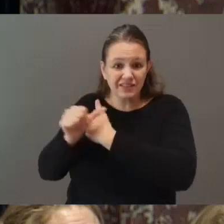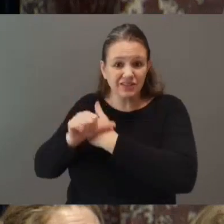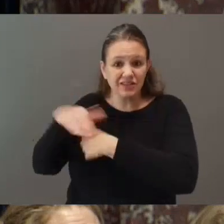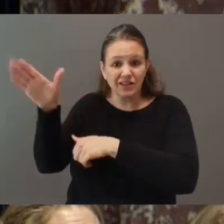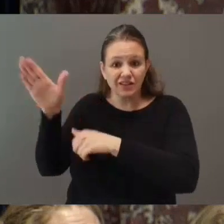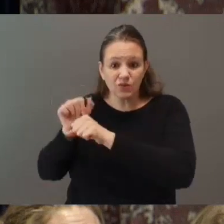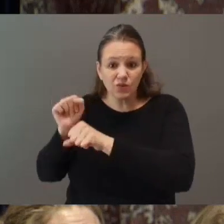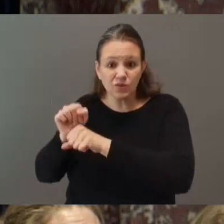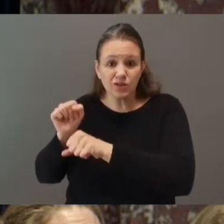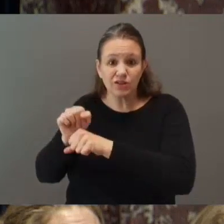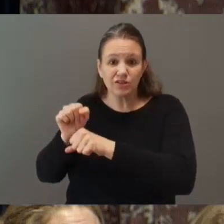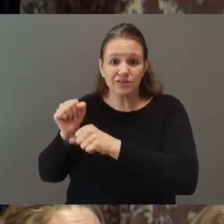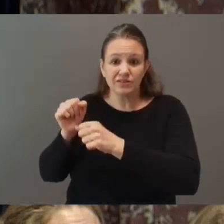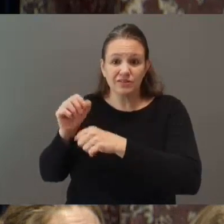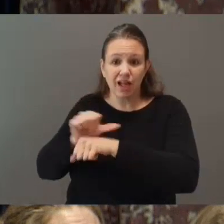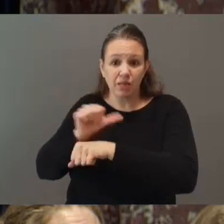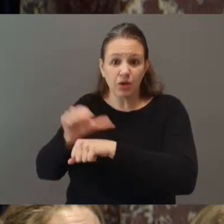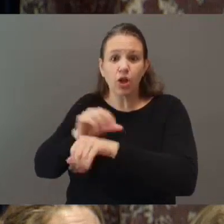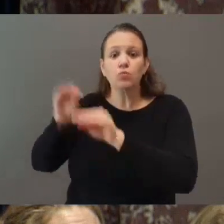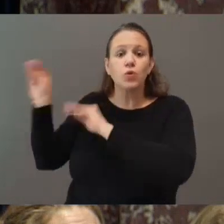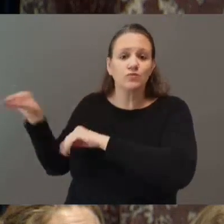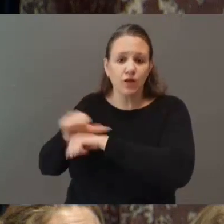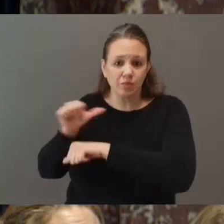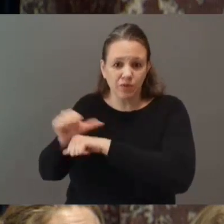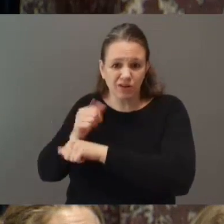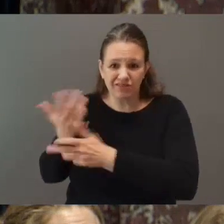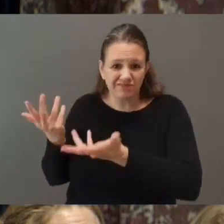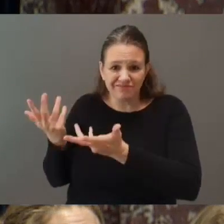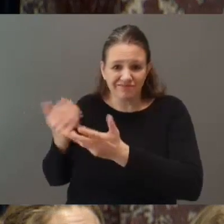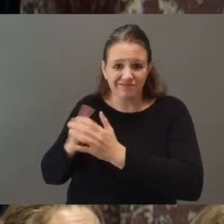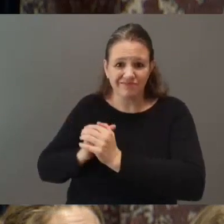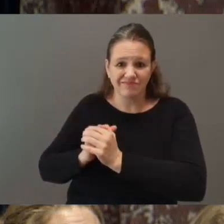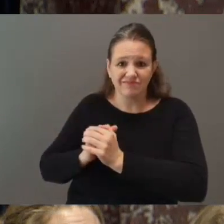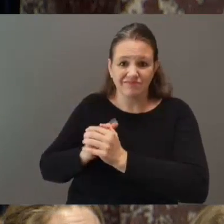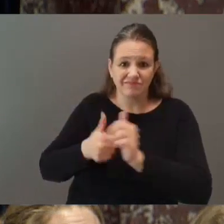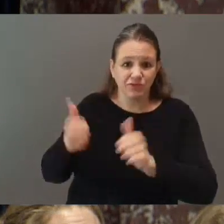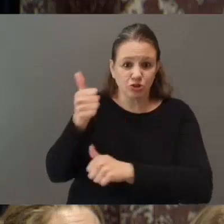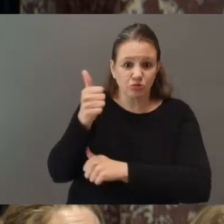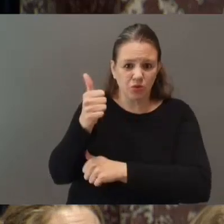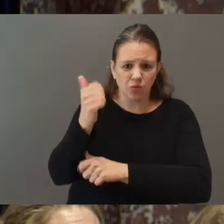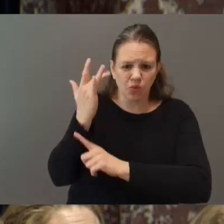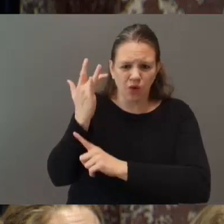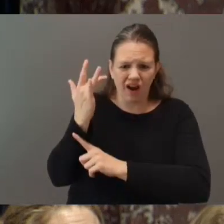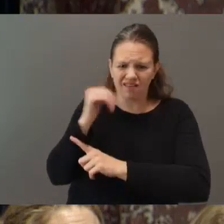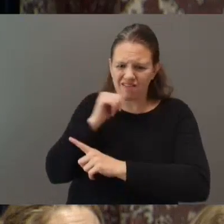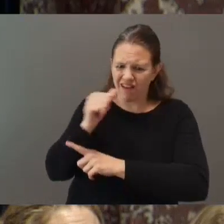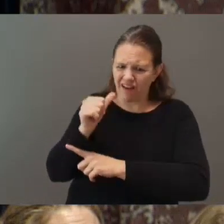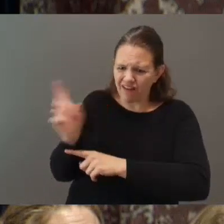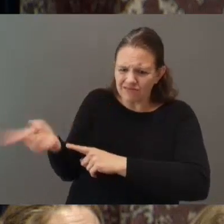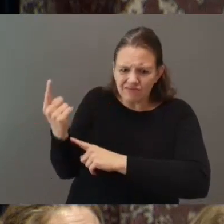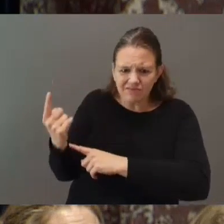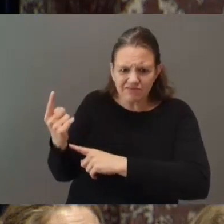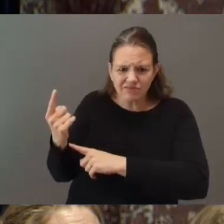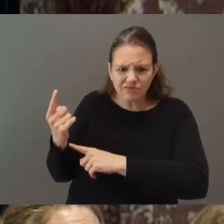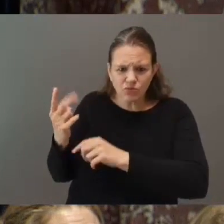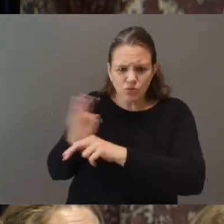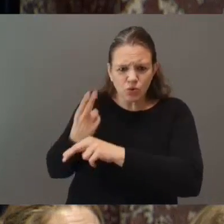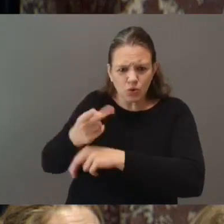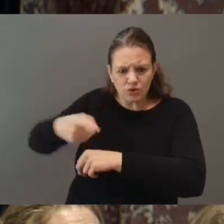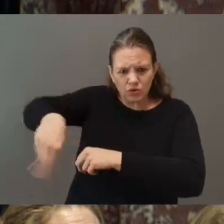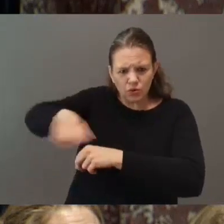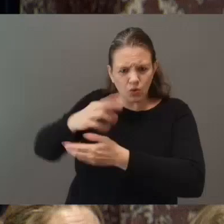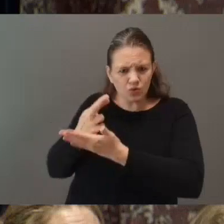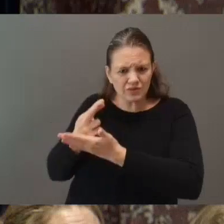Why were all the resources not applied that were available? Why were crews that were there ready to put out that fire not made